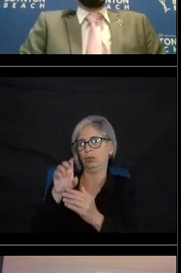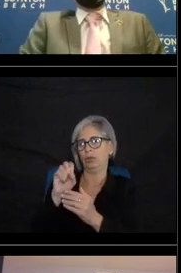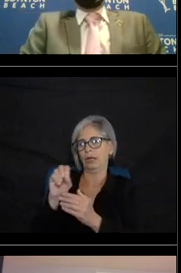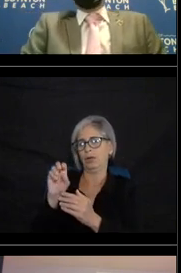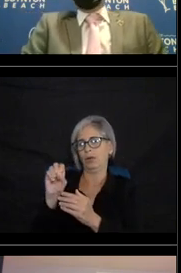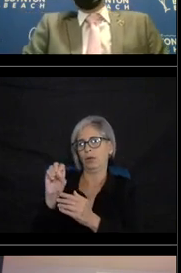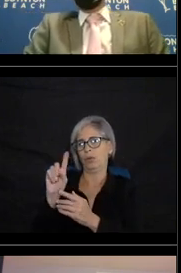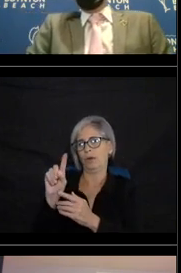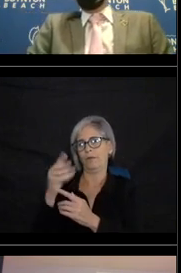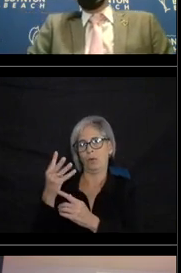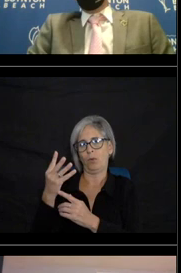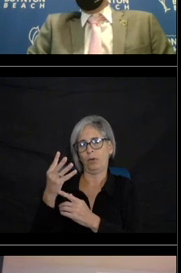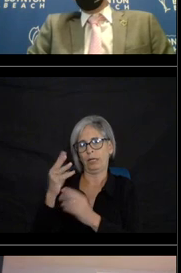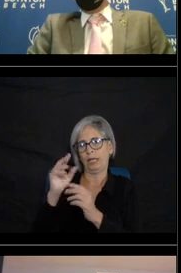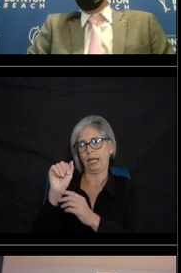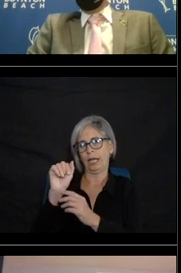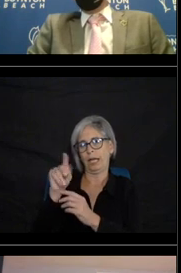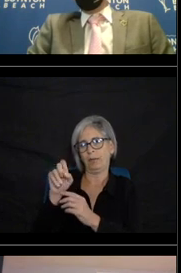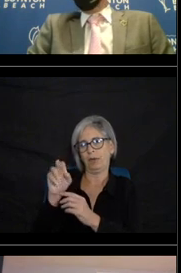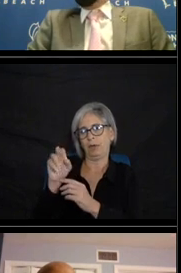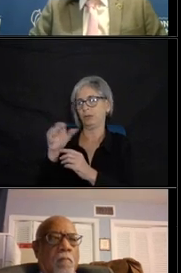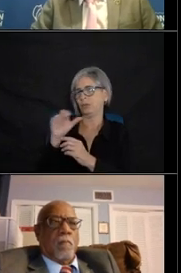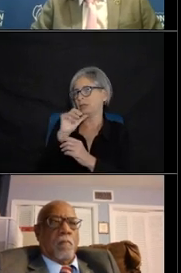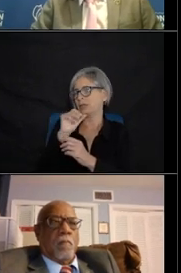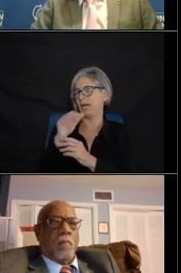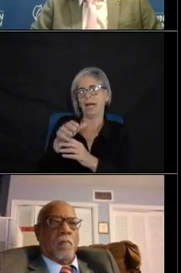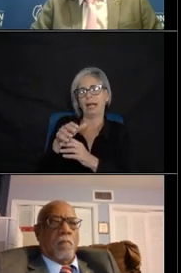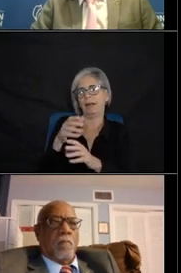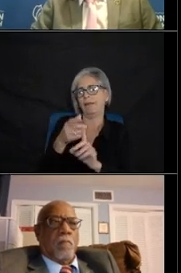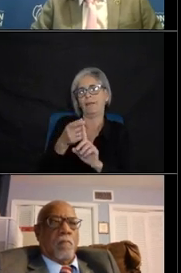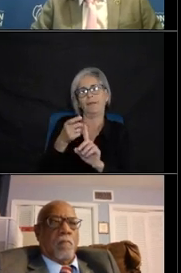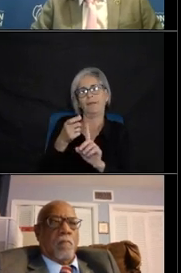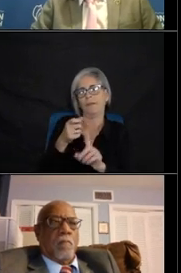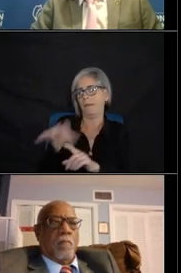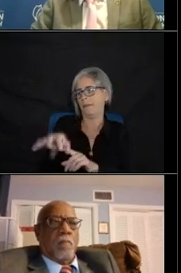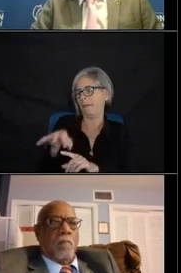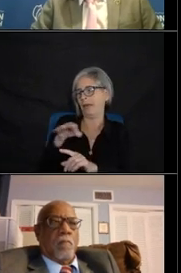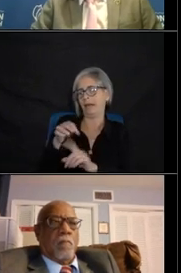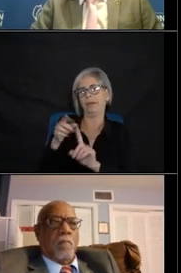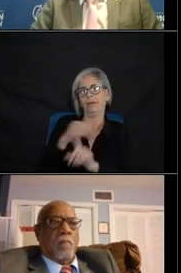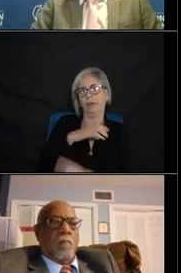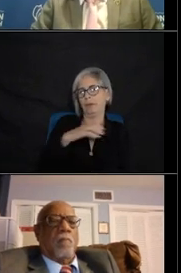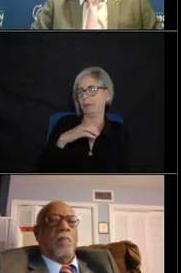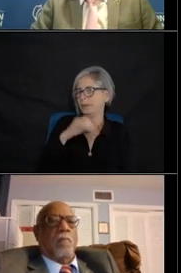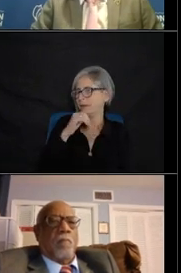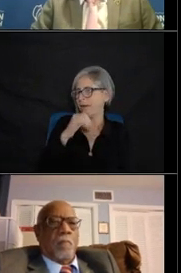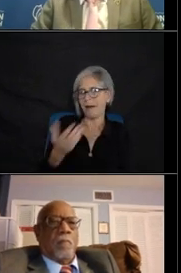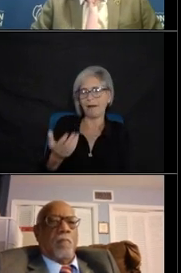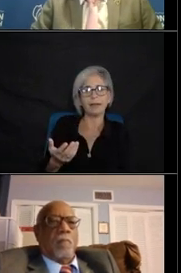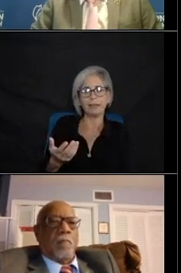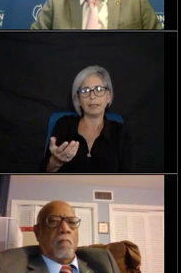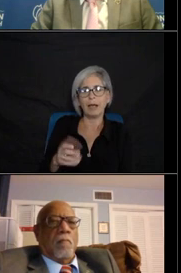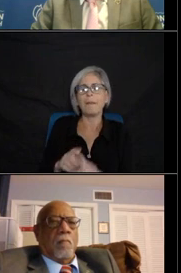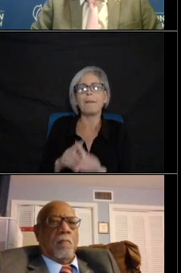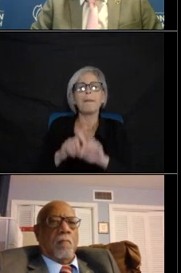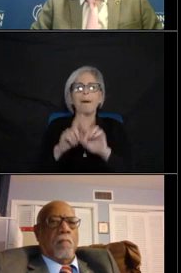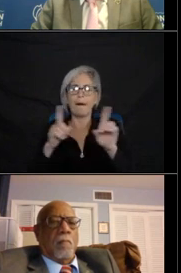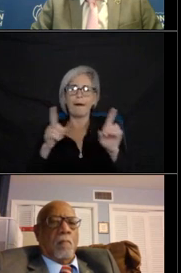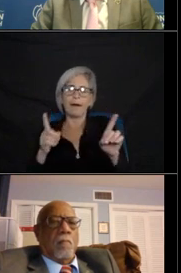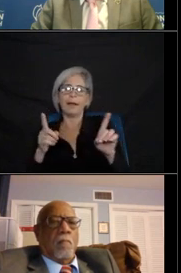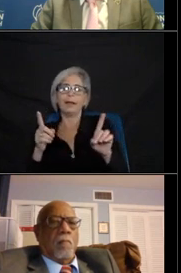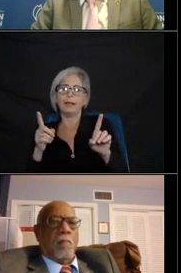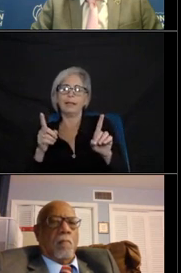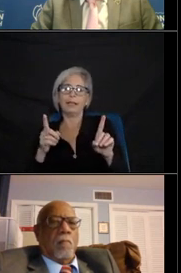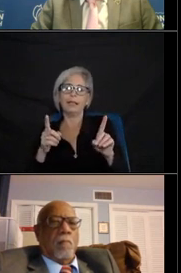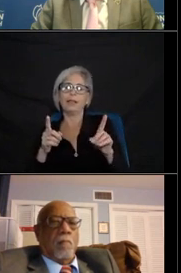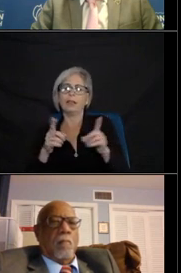appraisal was not designated, that the appraiser was not designated by the commission. But you know, if there's